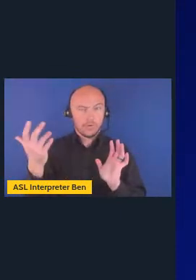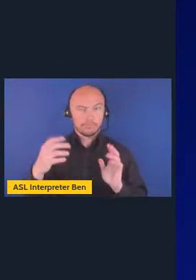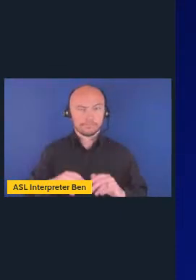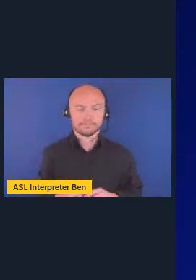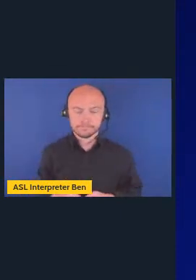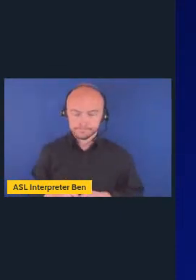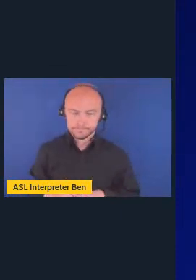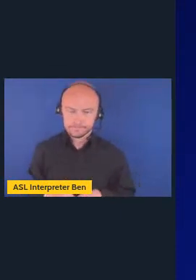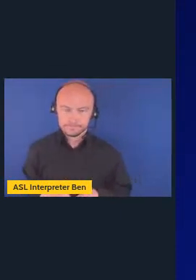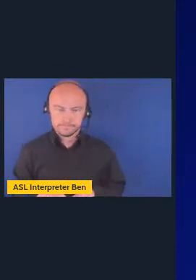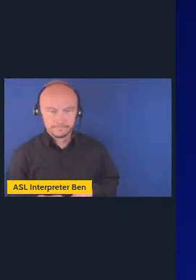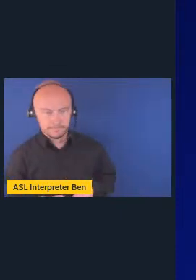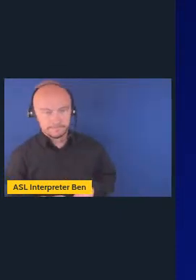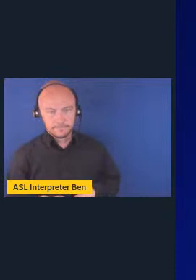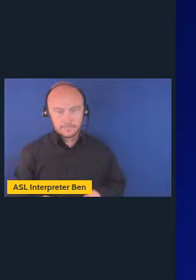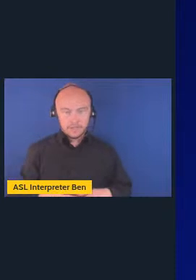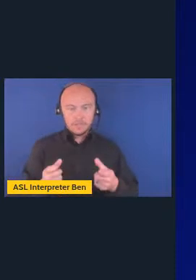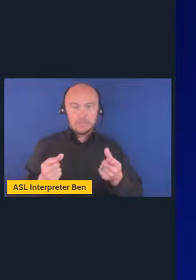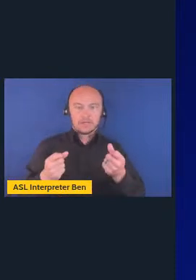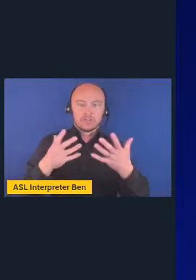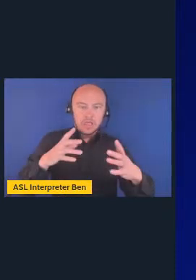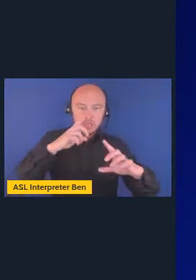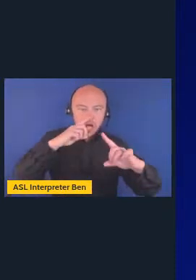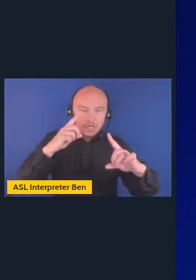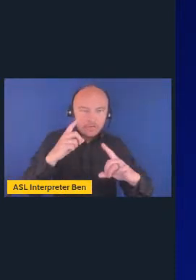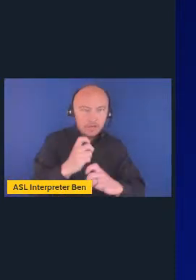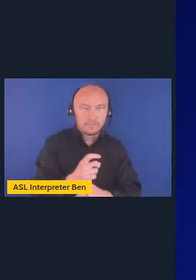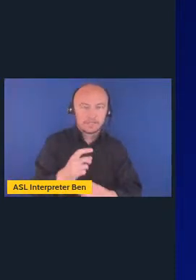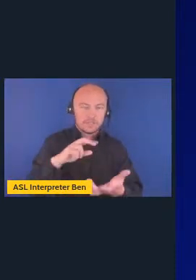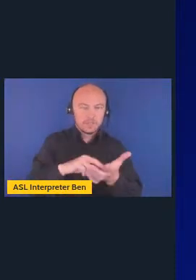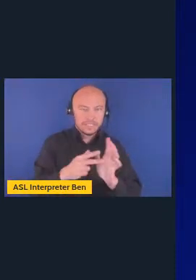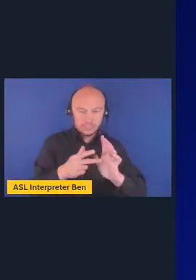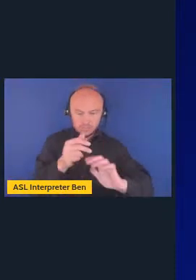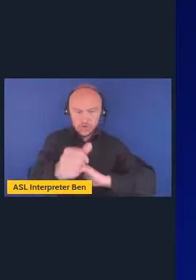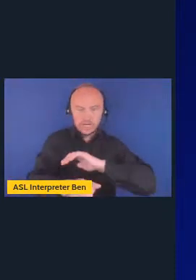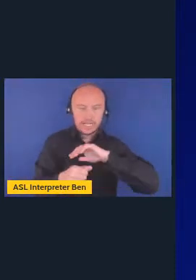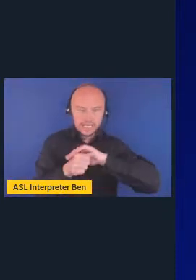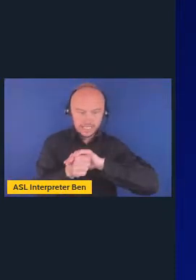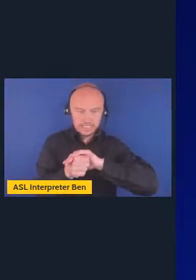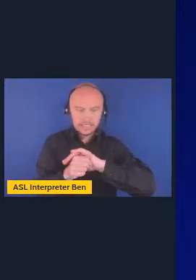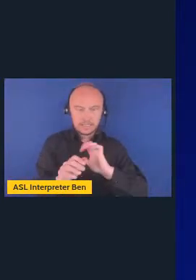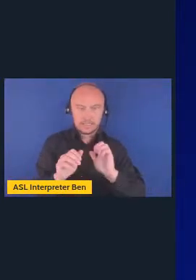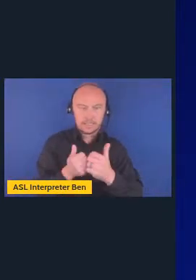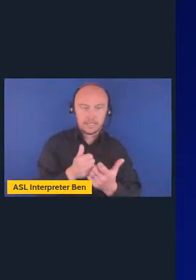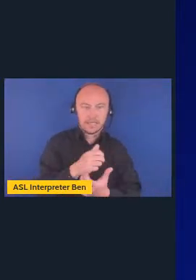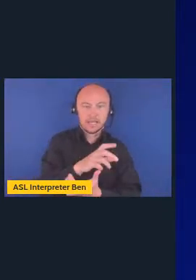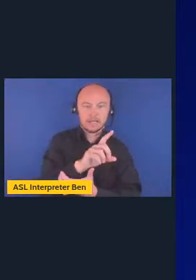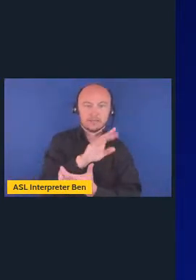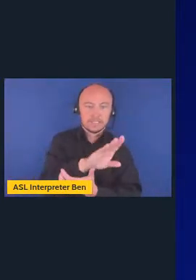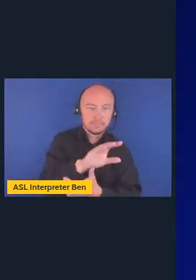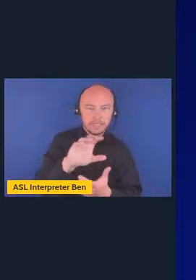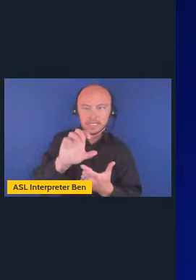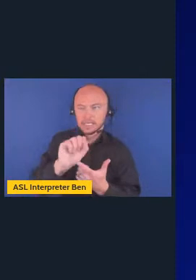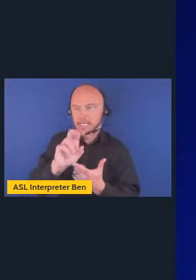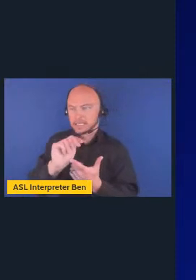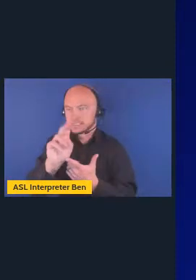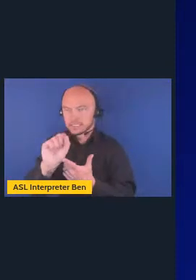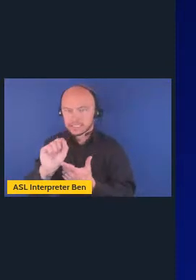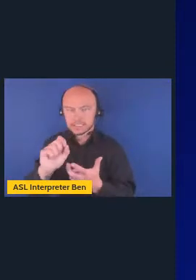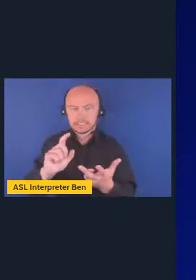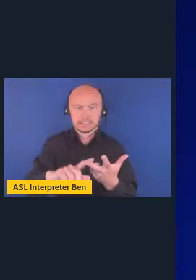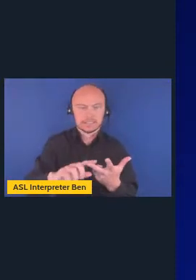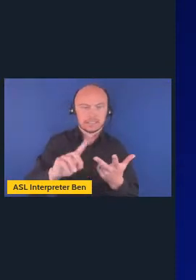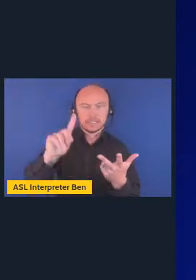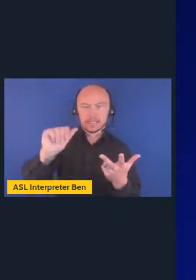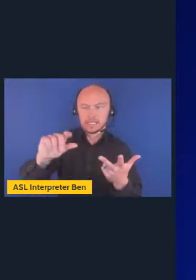also hides a lot of complexity, a lot of your intentions as an architect. How does data get from DynamoDB to SNS? What about the data